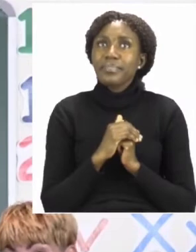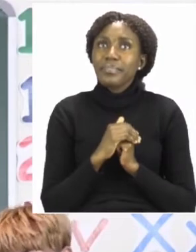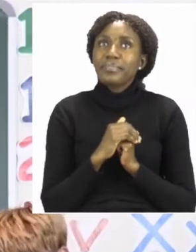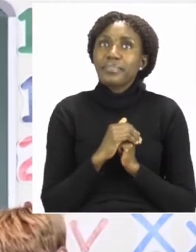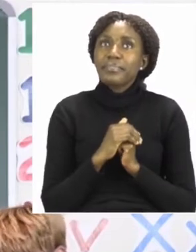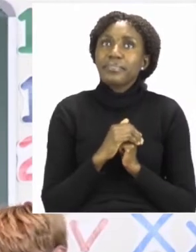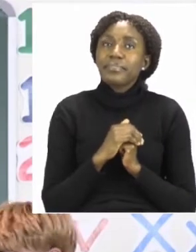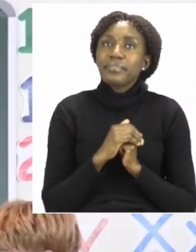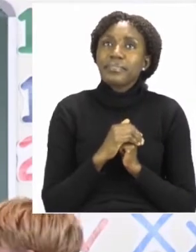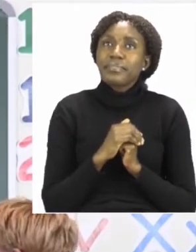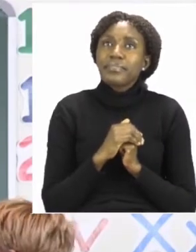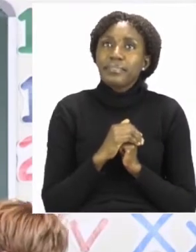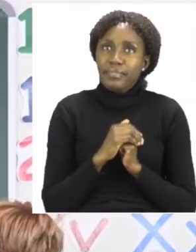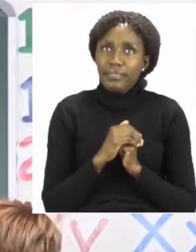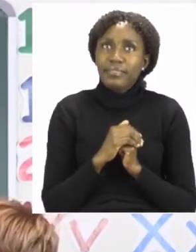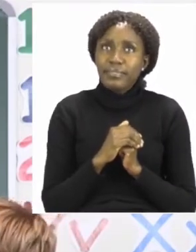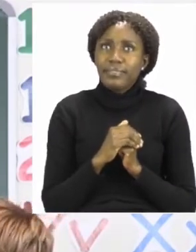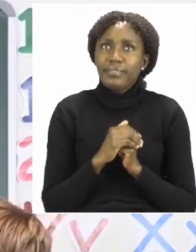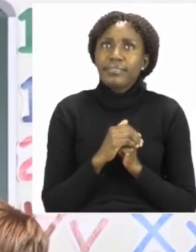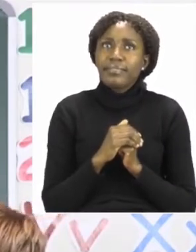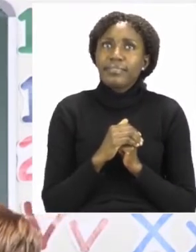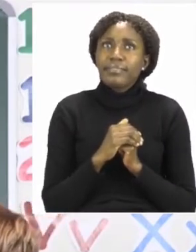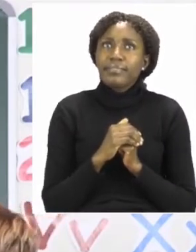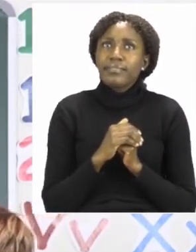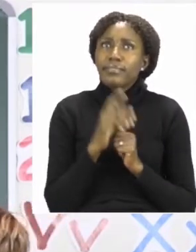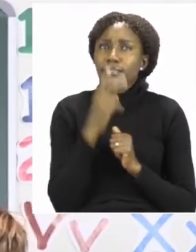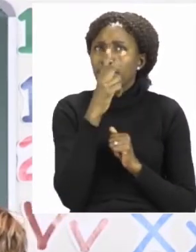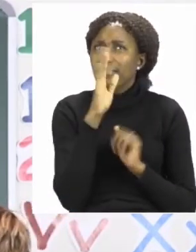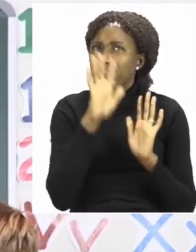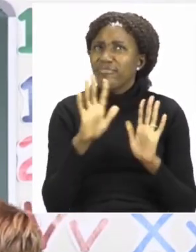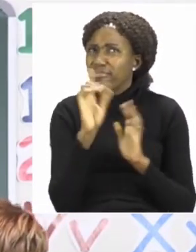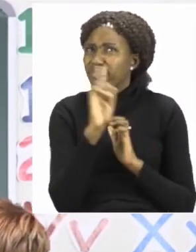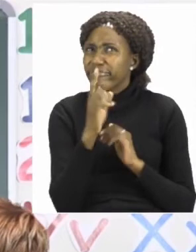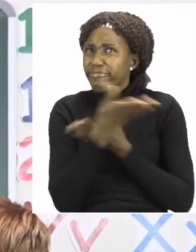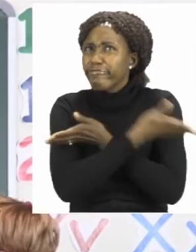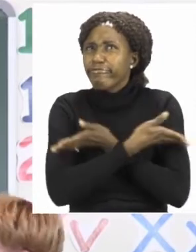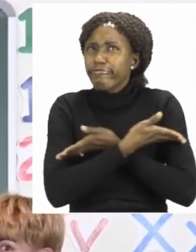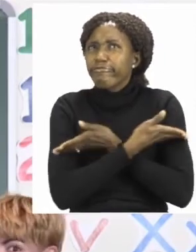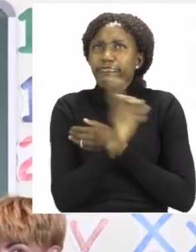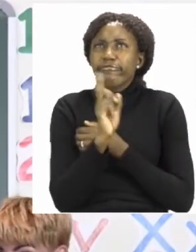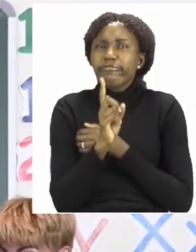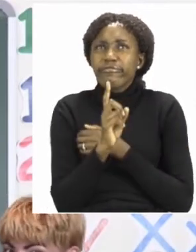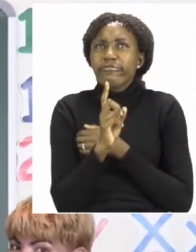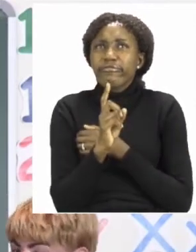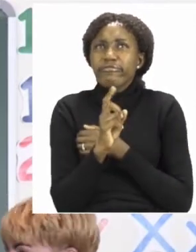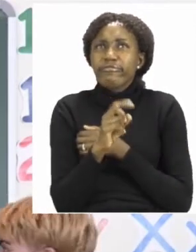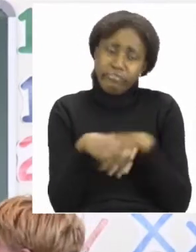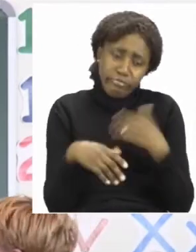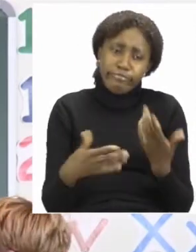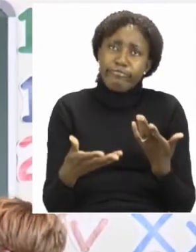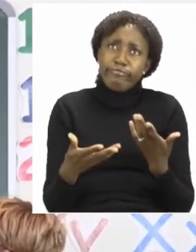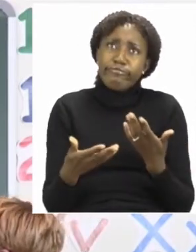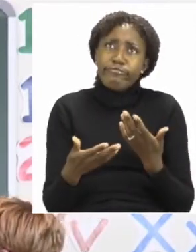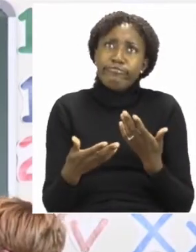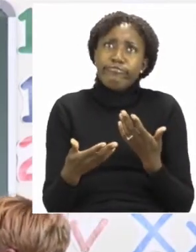now we can go ahead and look at what color shirts or tops these